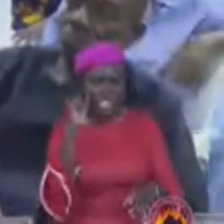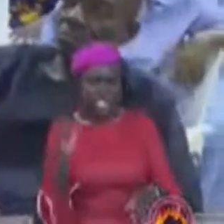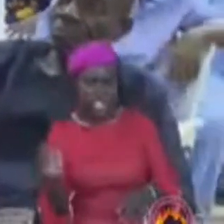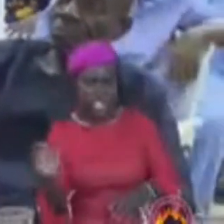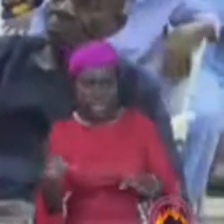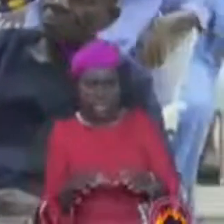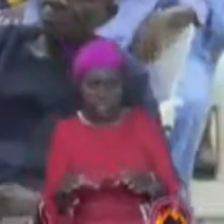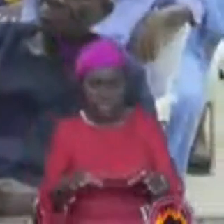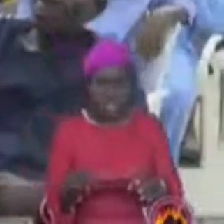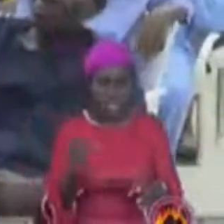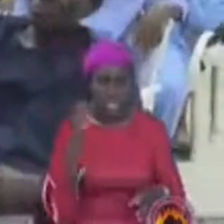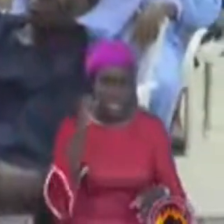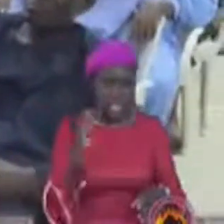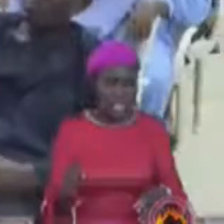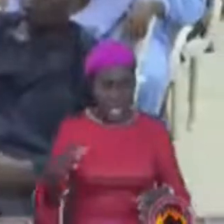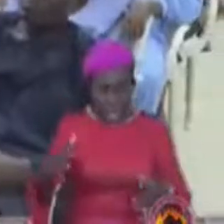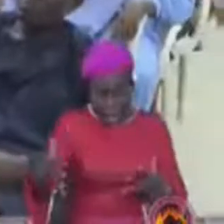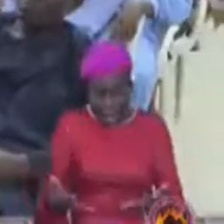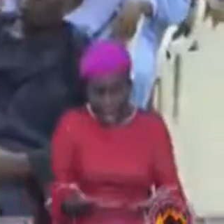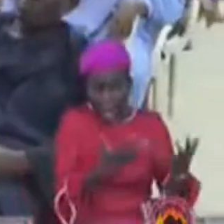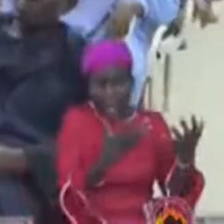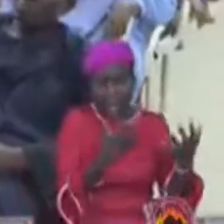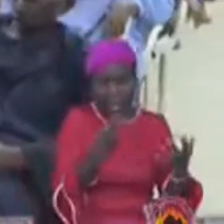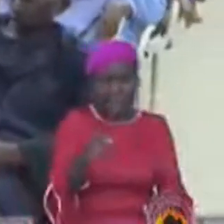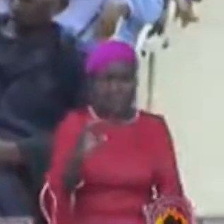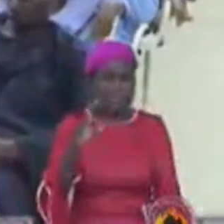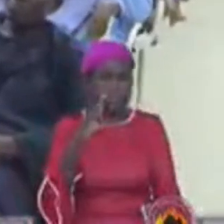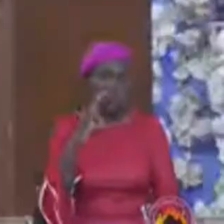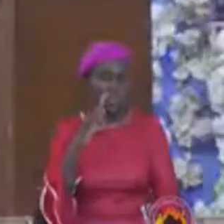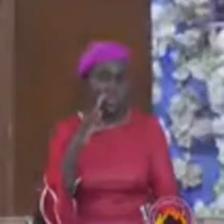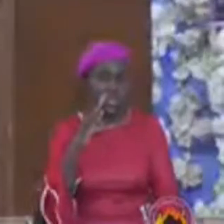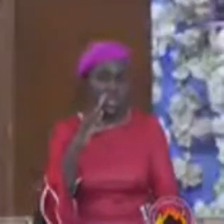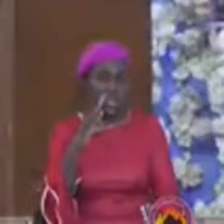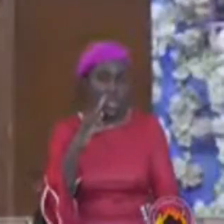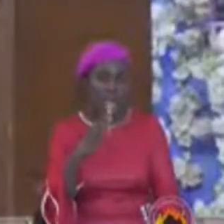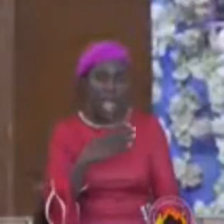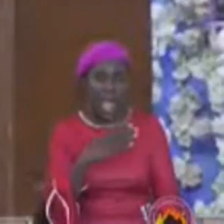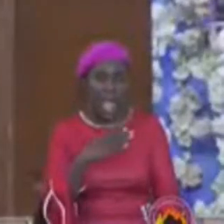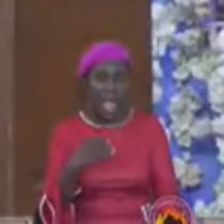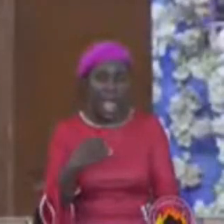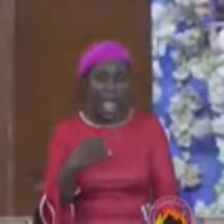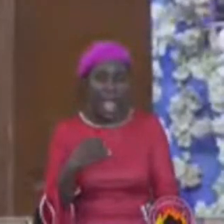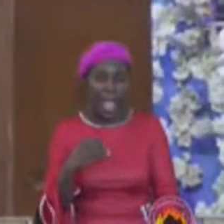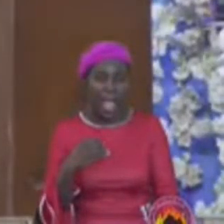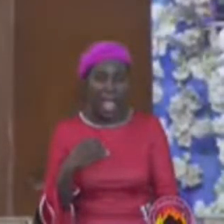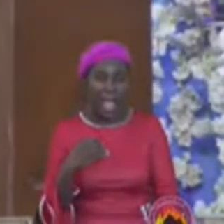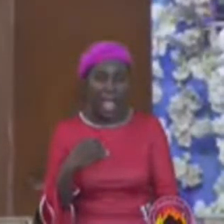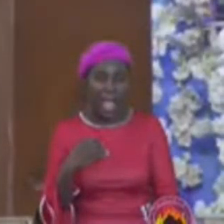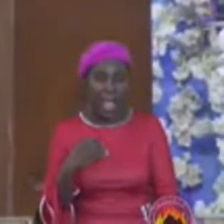She took the pandedium and turned it upside down against the frog.